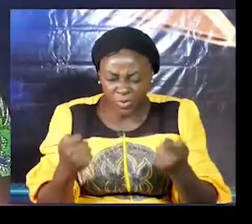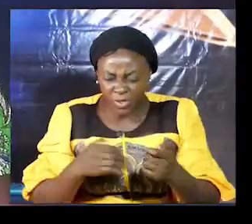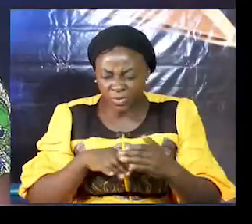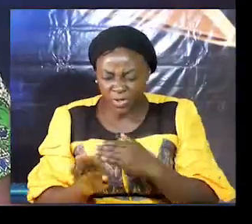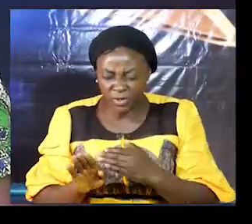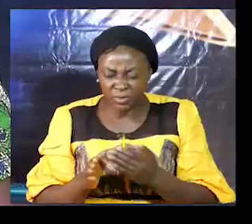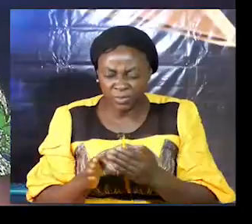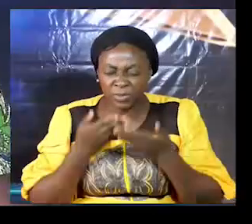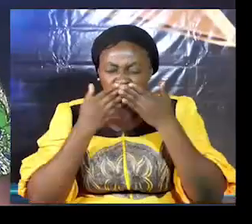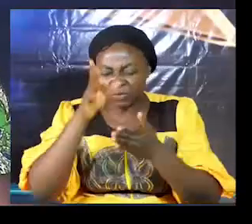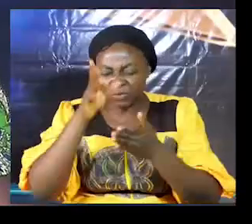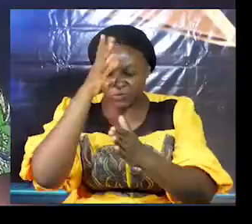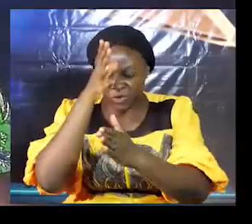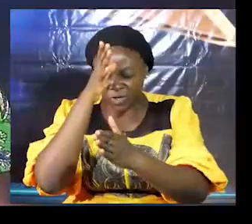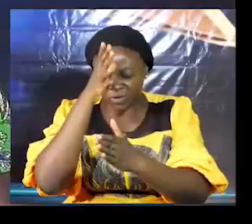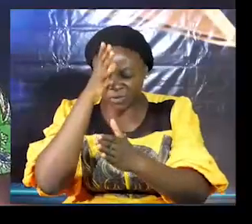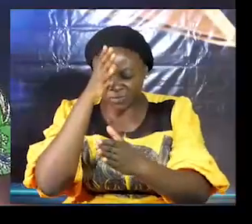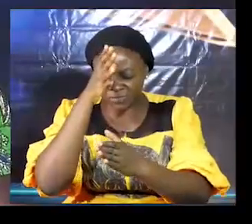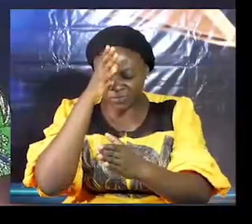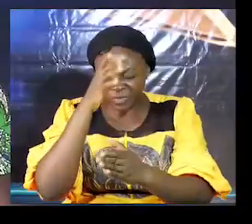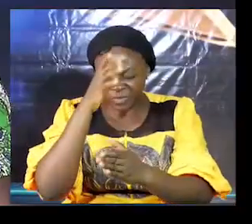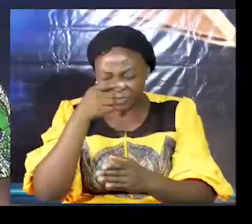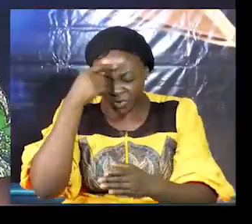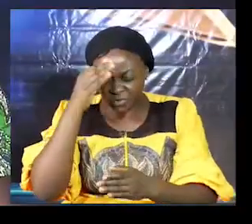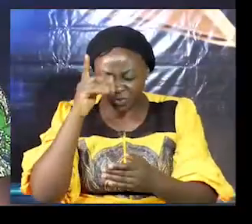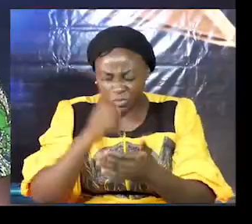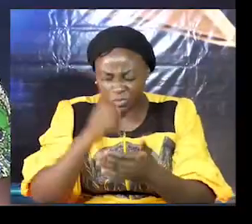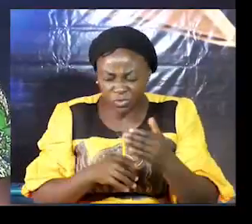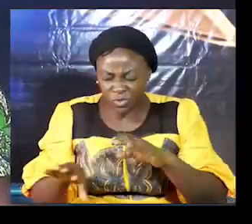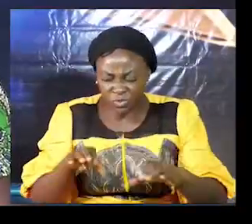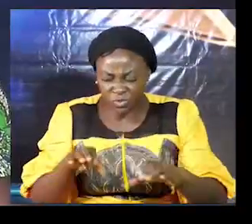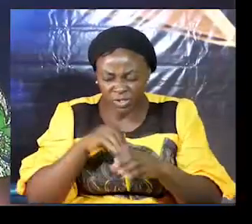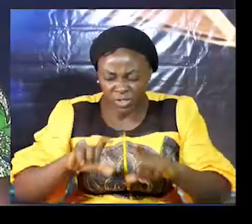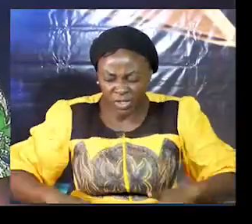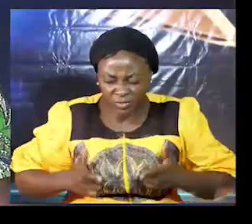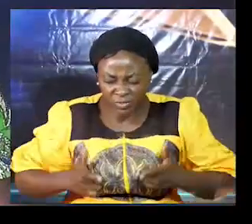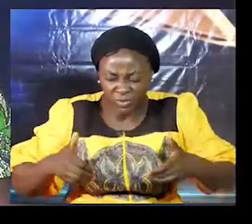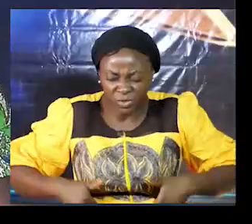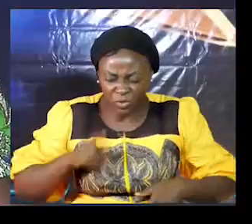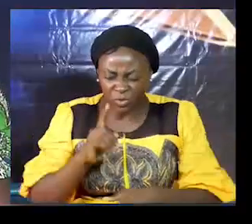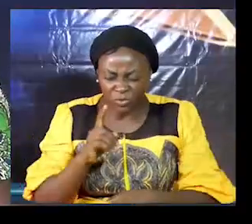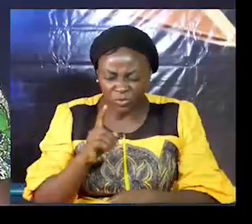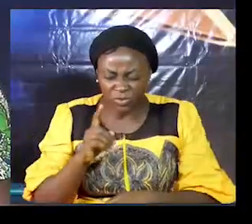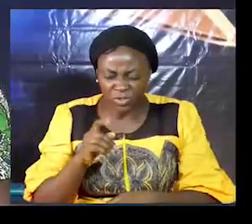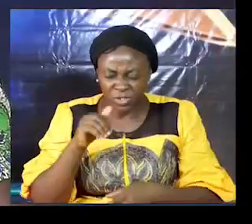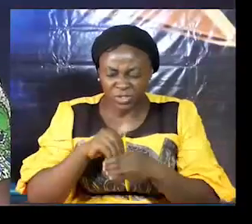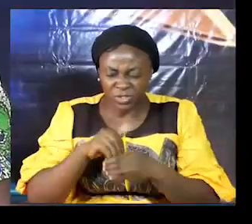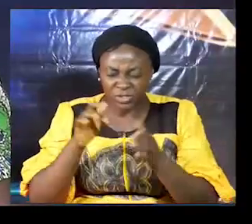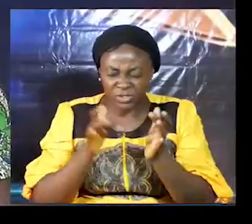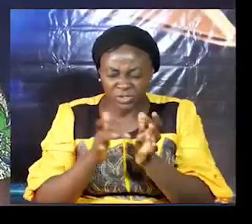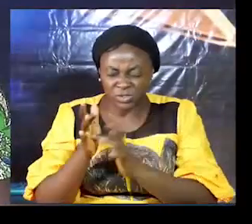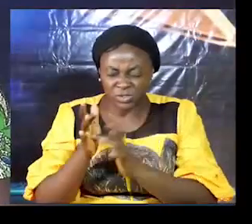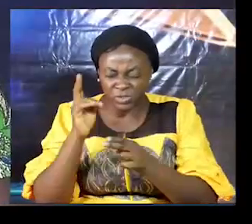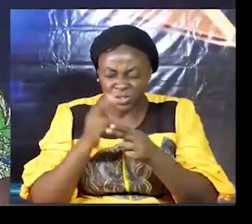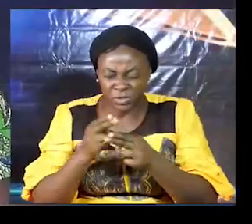glorified because of what you are doing in the life of these young ones. Take all the glory, even now and forevermore. In Jesus' most